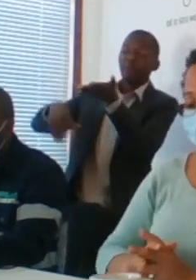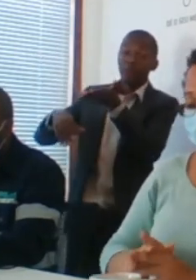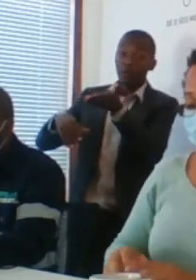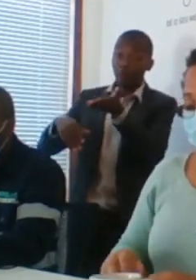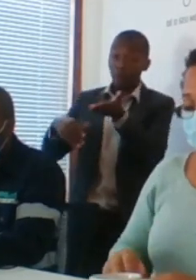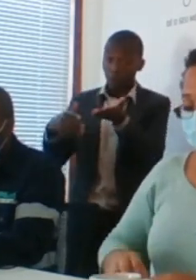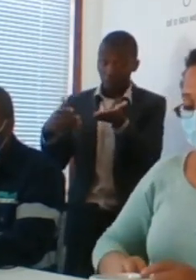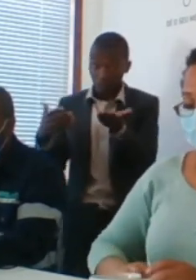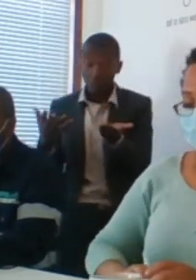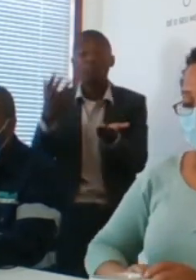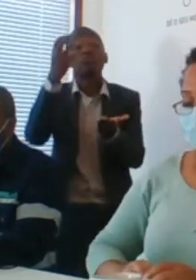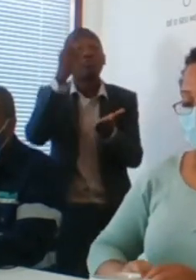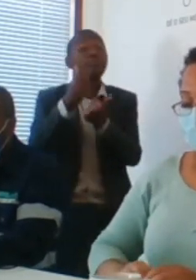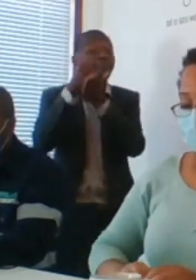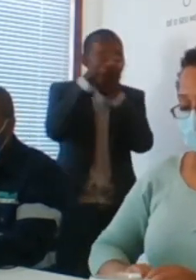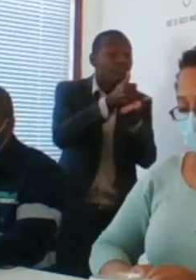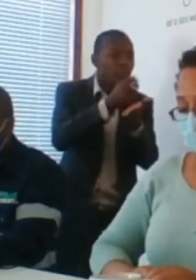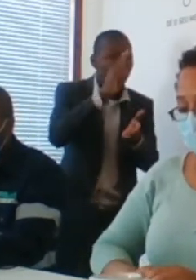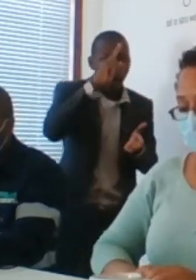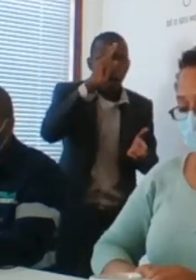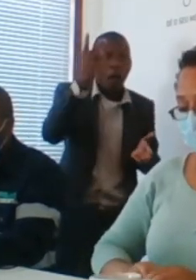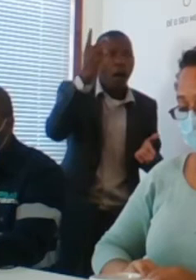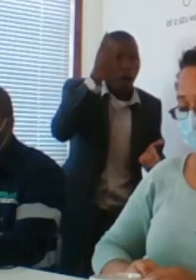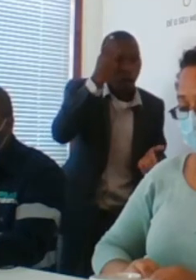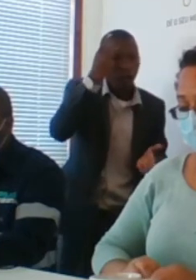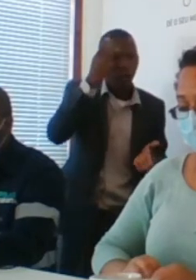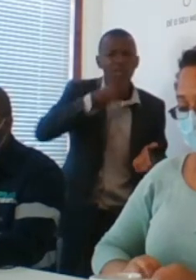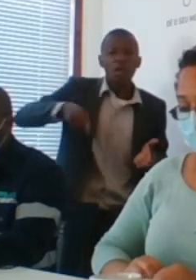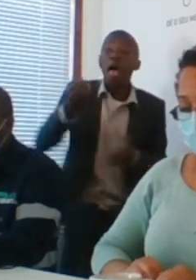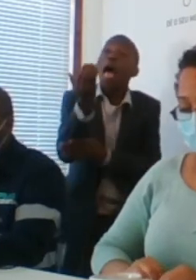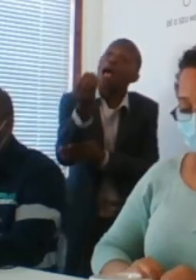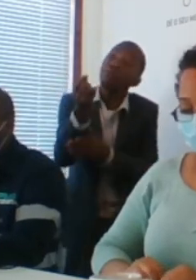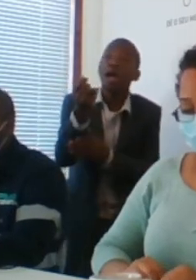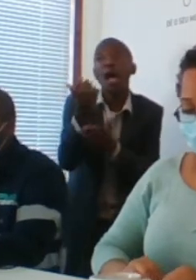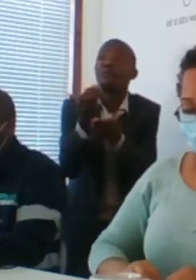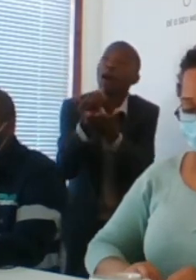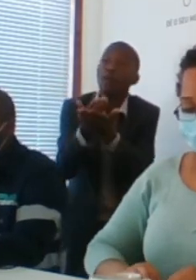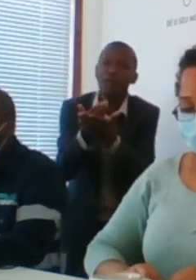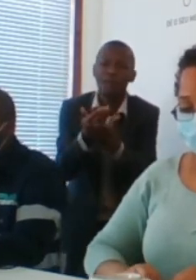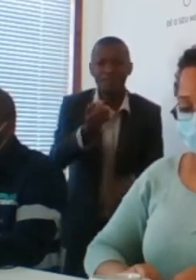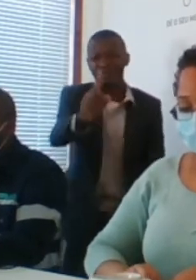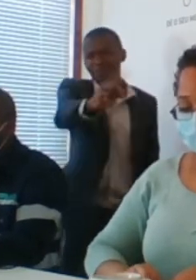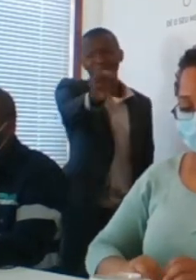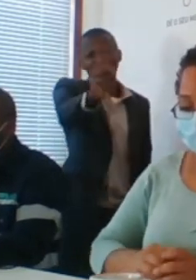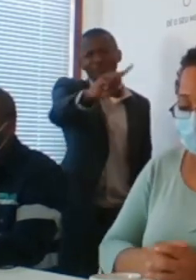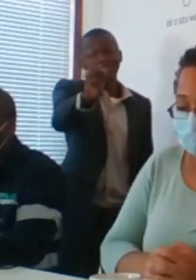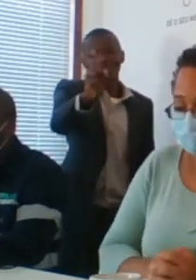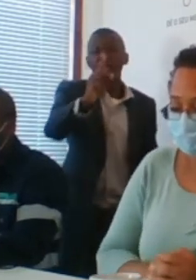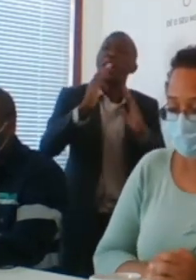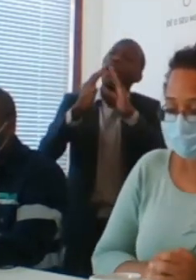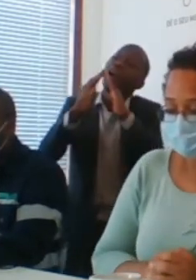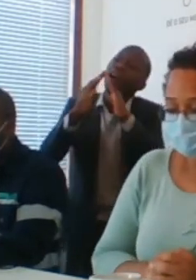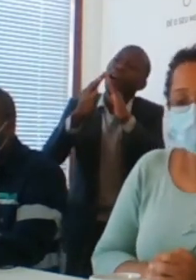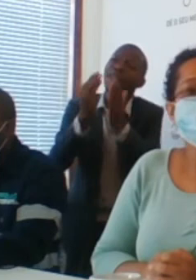Also because people with disability, they don't want to be given money. We are not asking for money. We're asking for holes or asking for fertilizers. We're